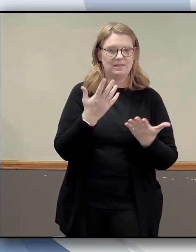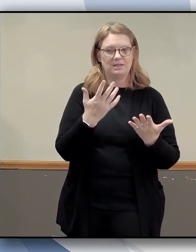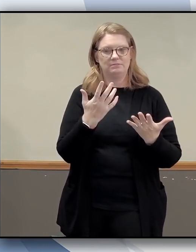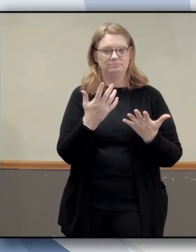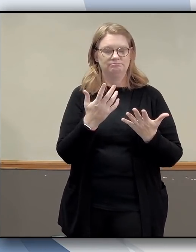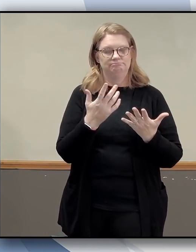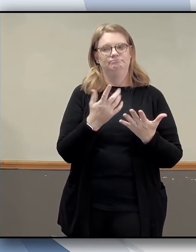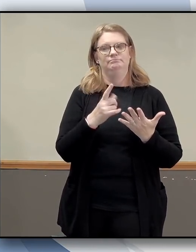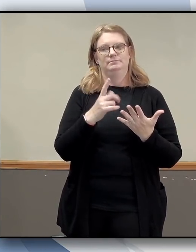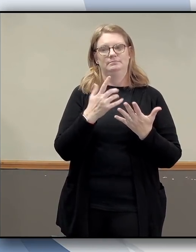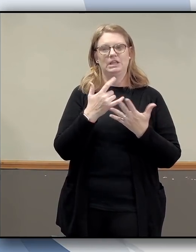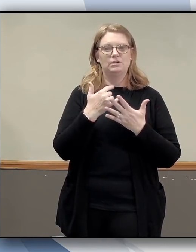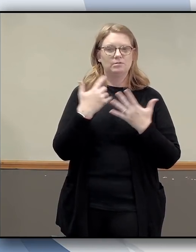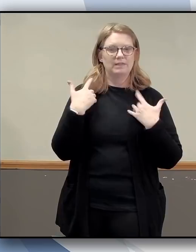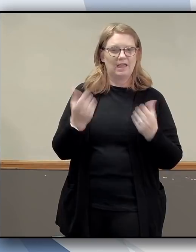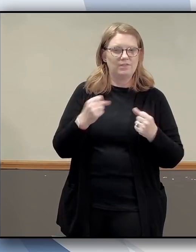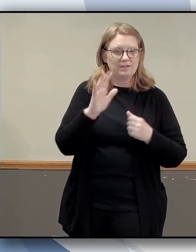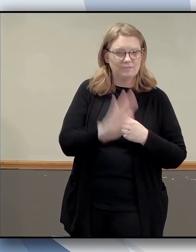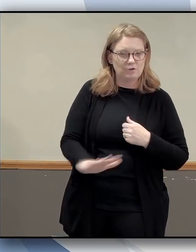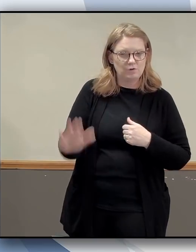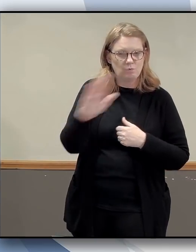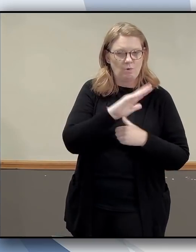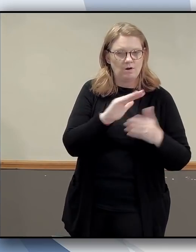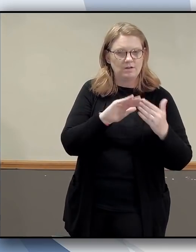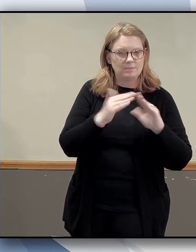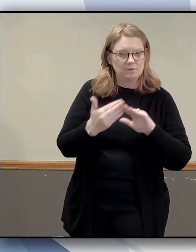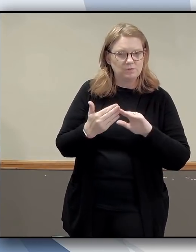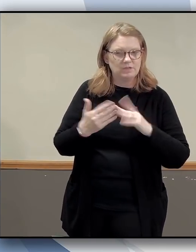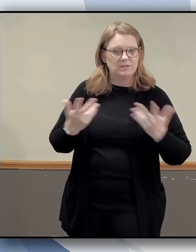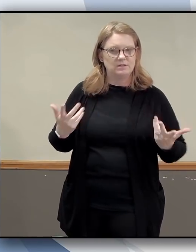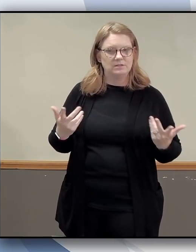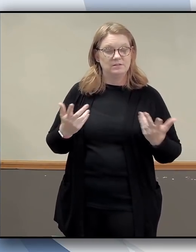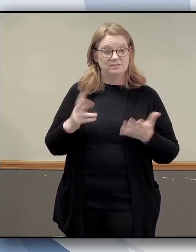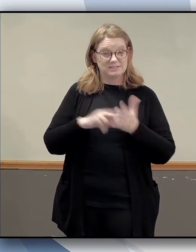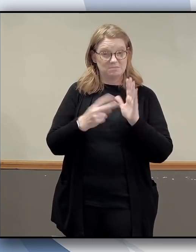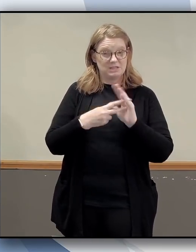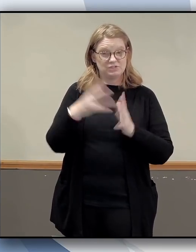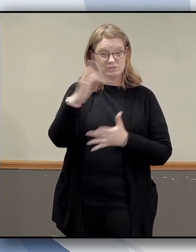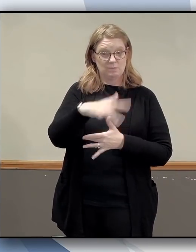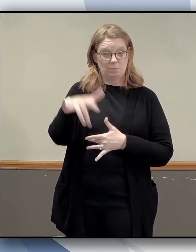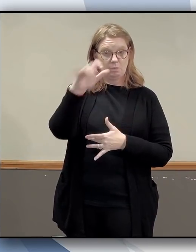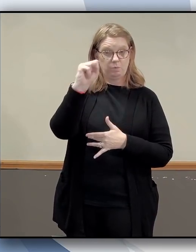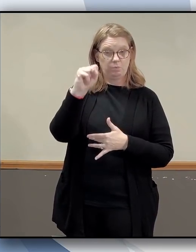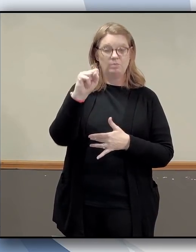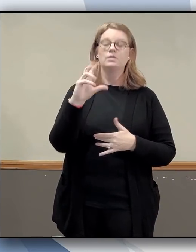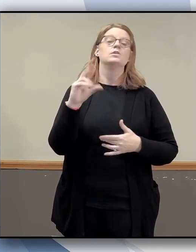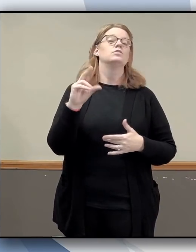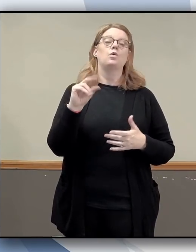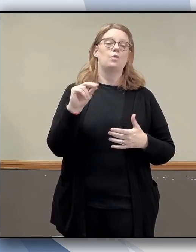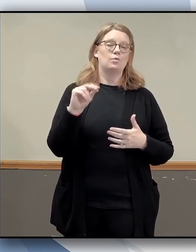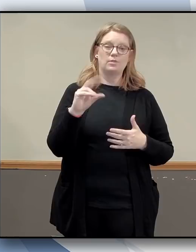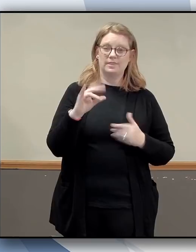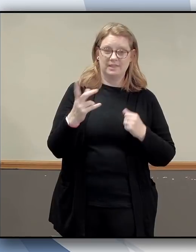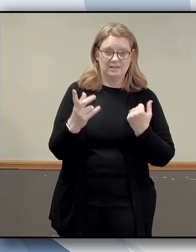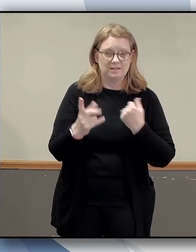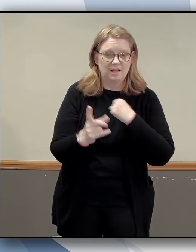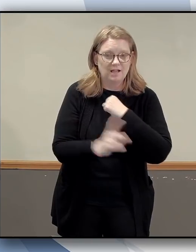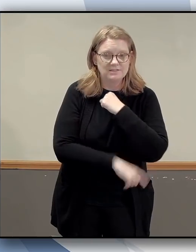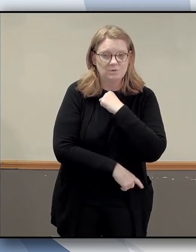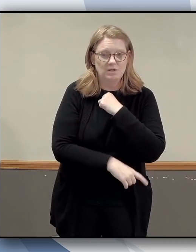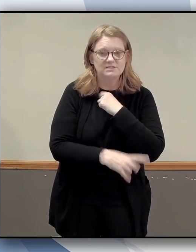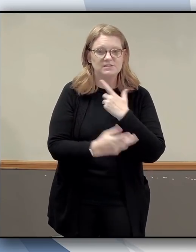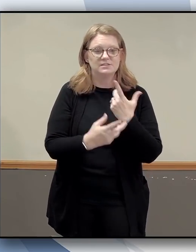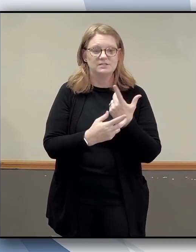of your community. And when you do that, that won't just evaporate or disappear. The consequences of those